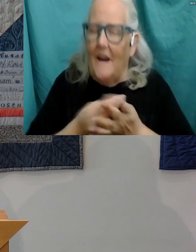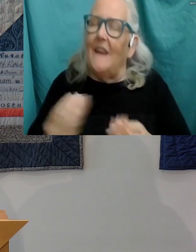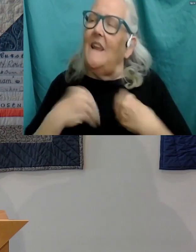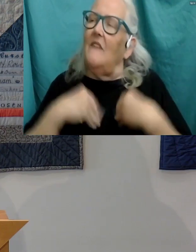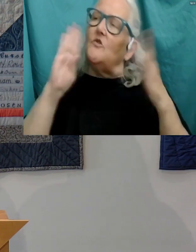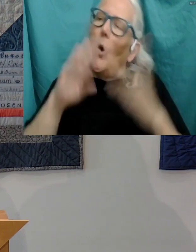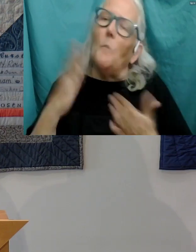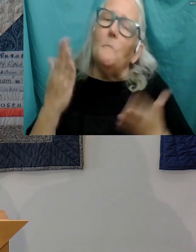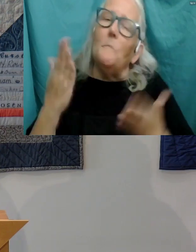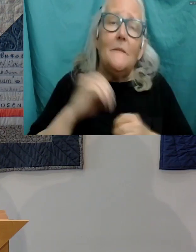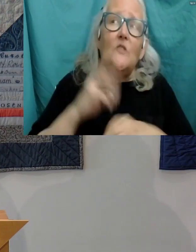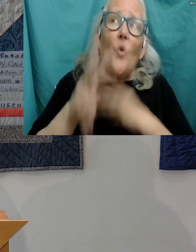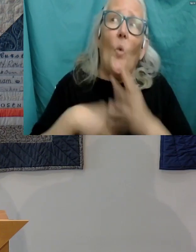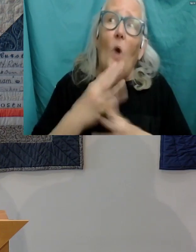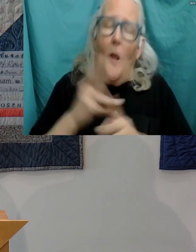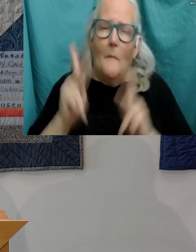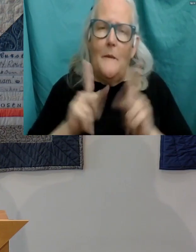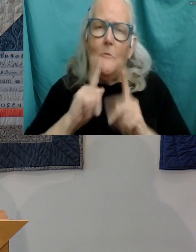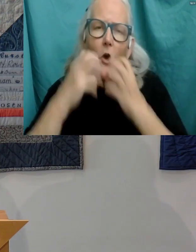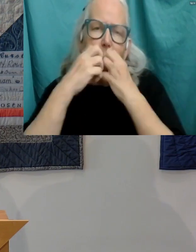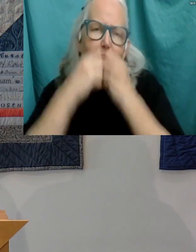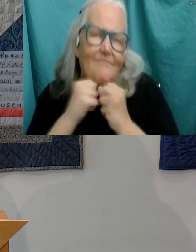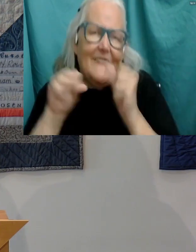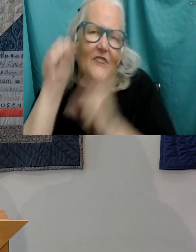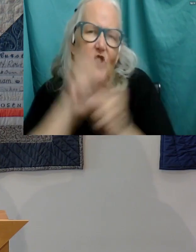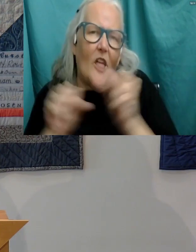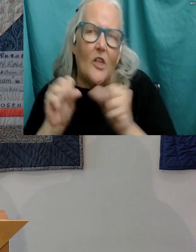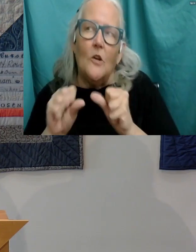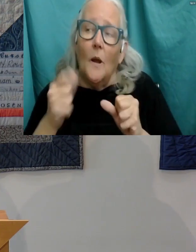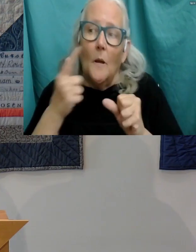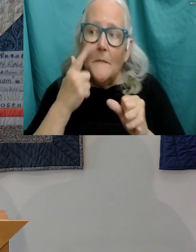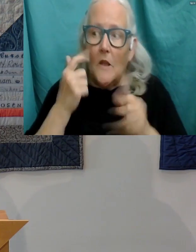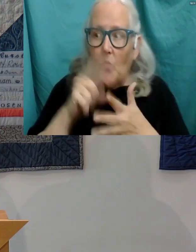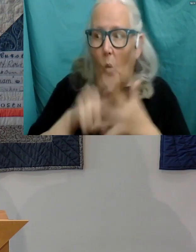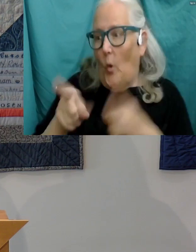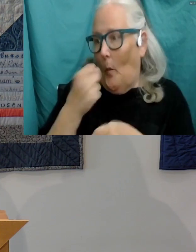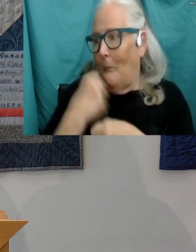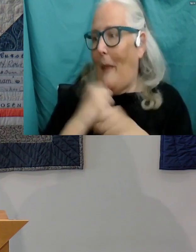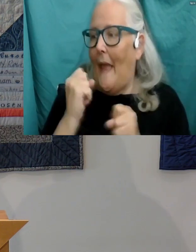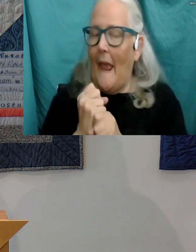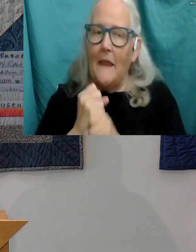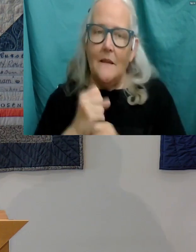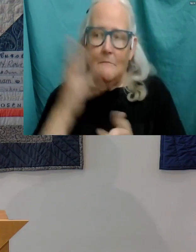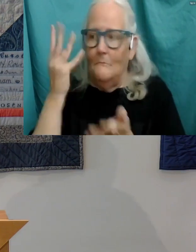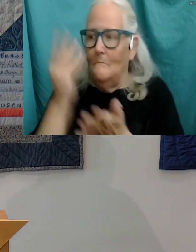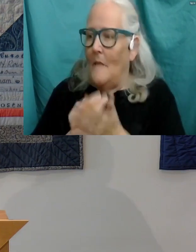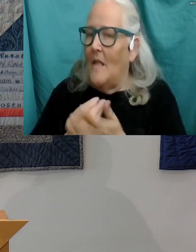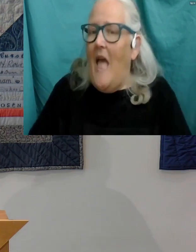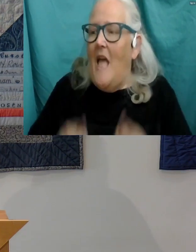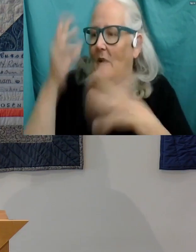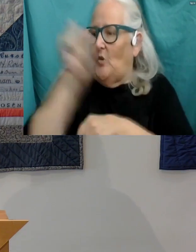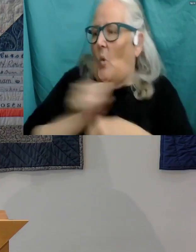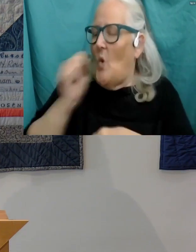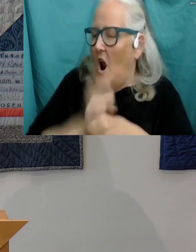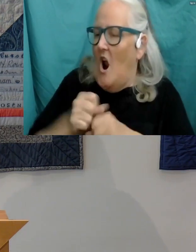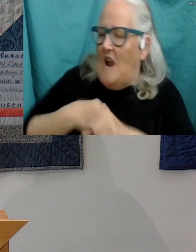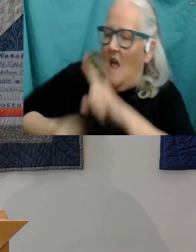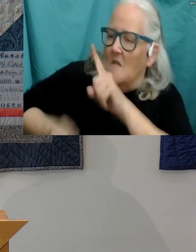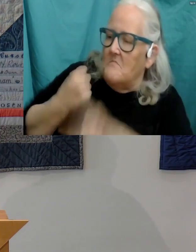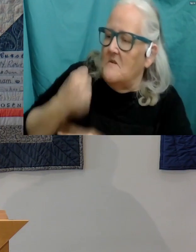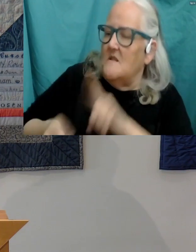other, not for what they can produce, not for how much labor can be beaten or coerced or dragged out of them, but